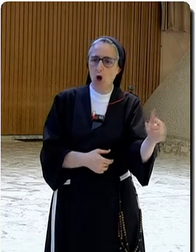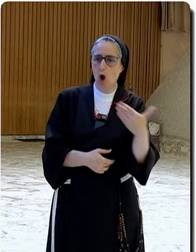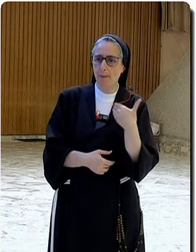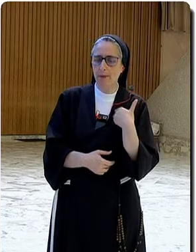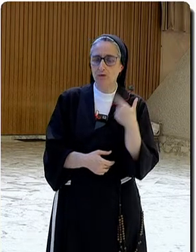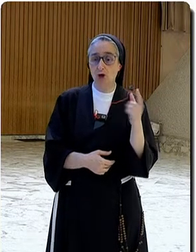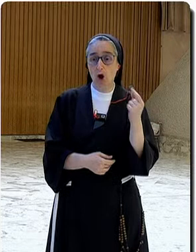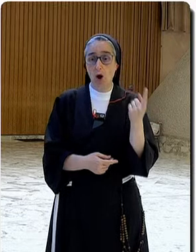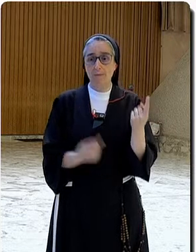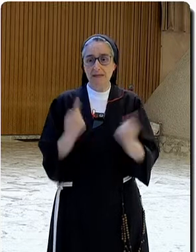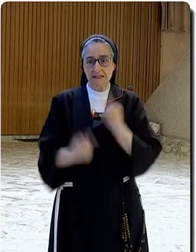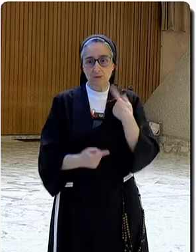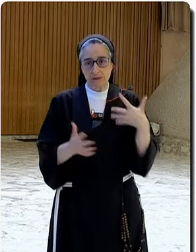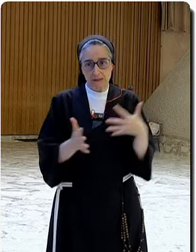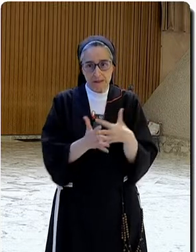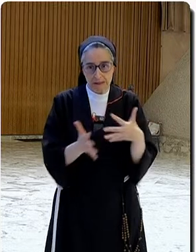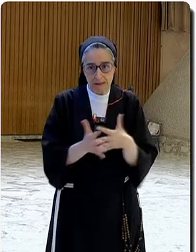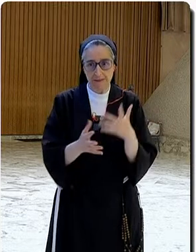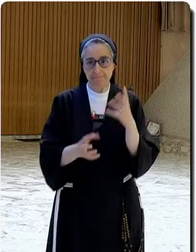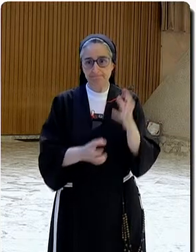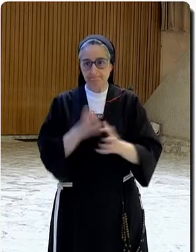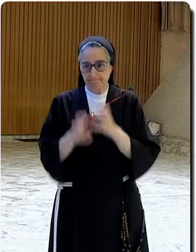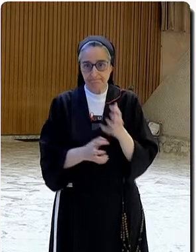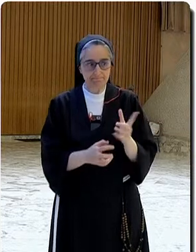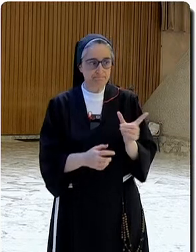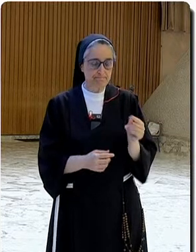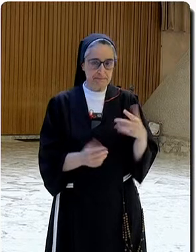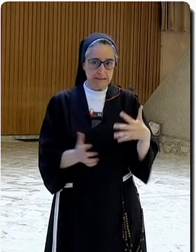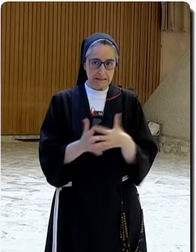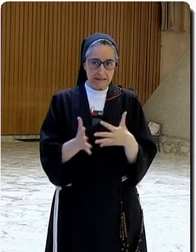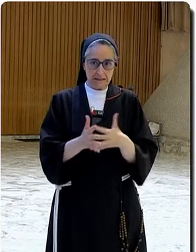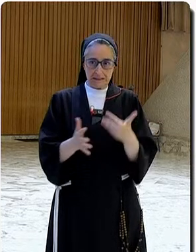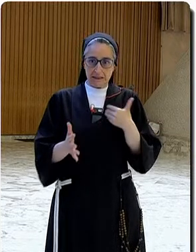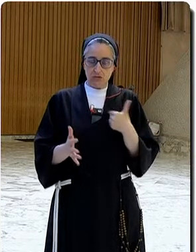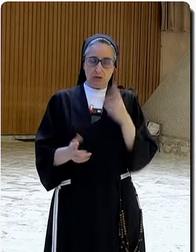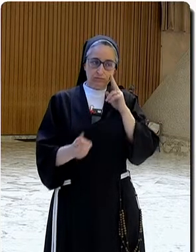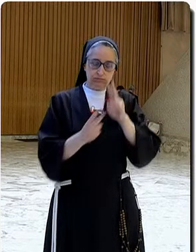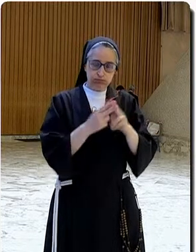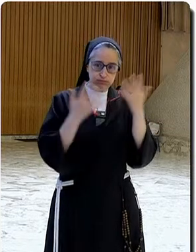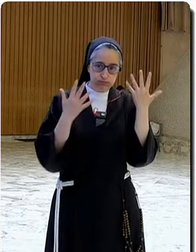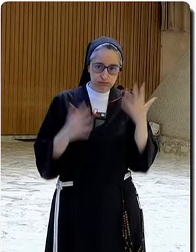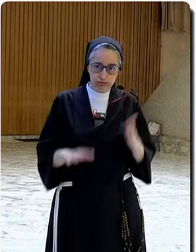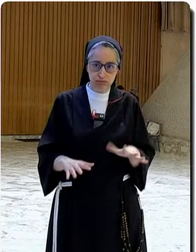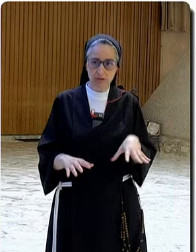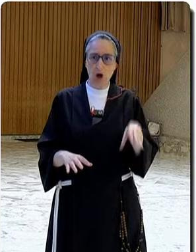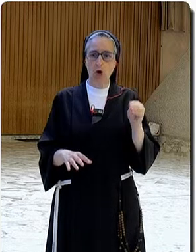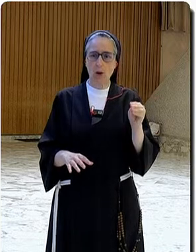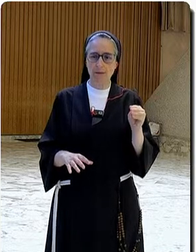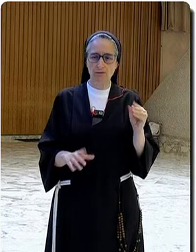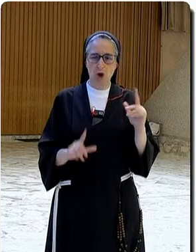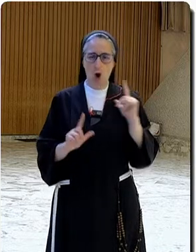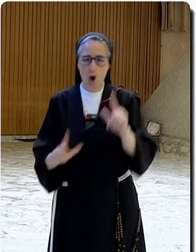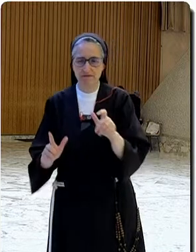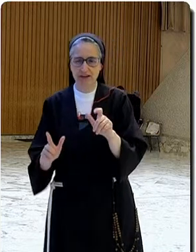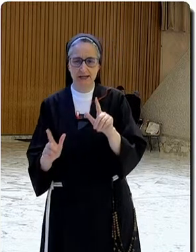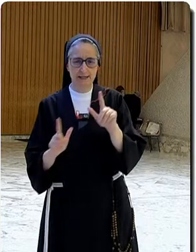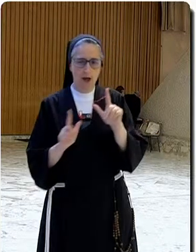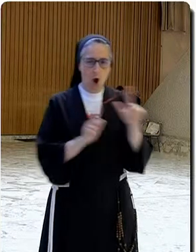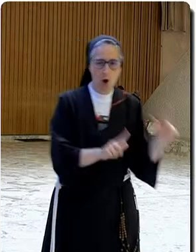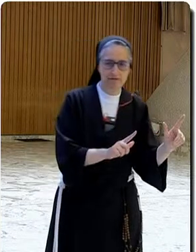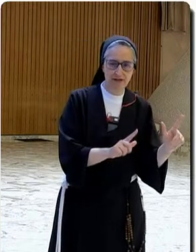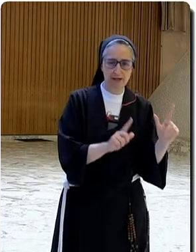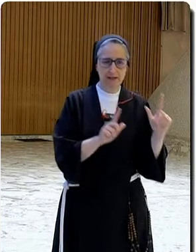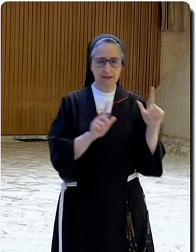a difficult relationship crisis and whose members were deeply hurting each other. Such